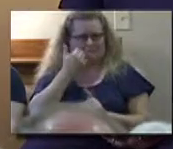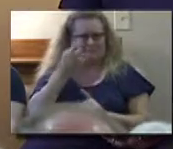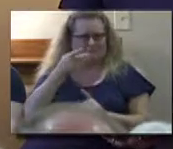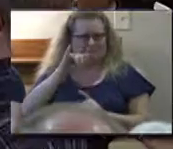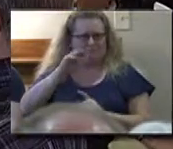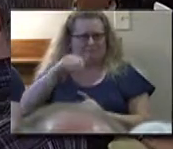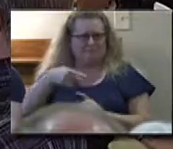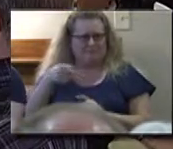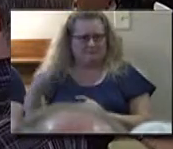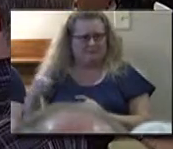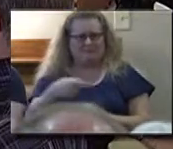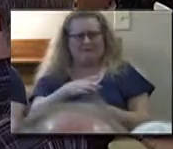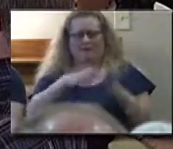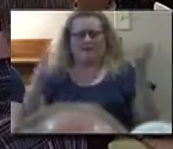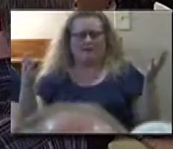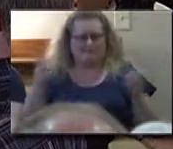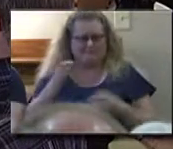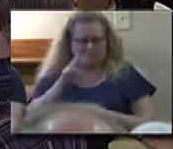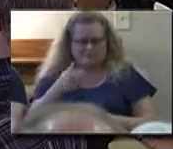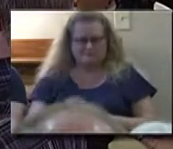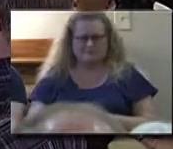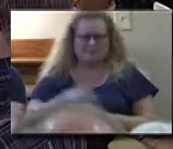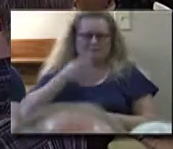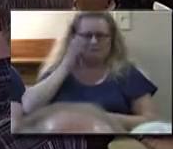a lot of dope, some beer,